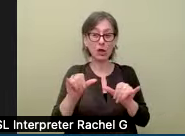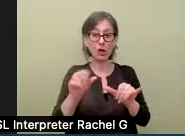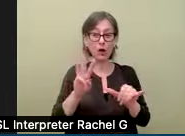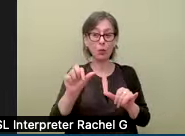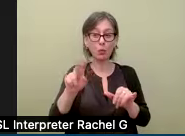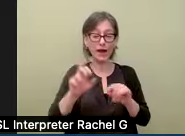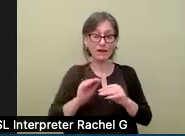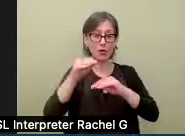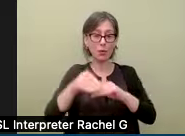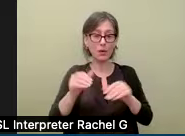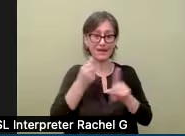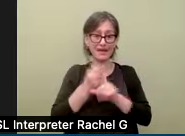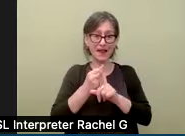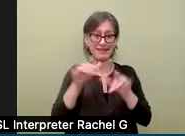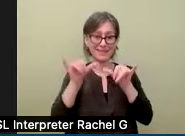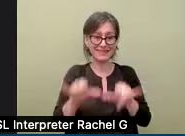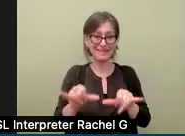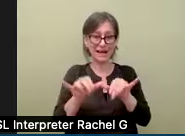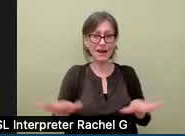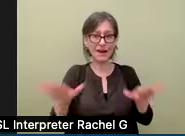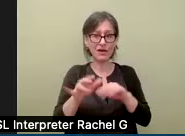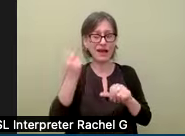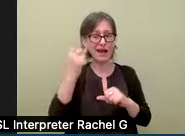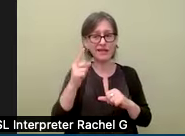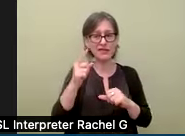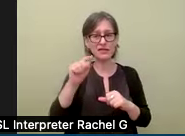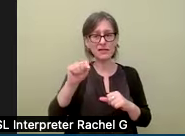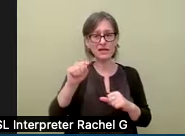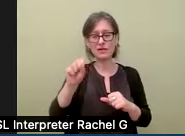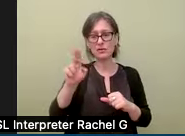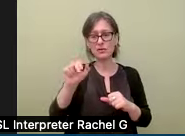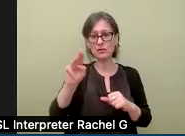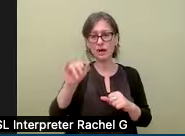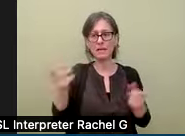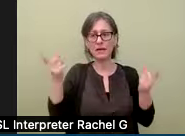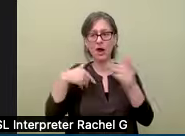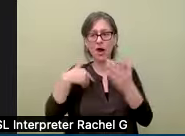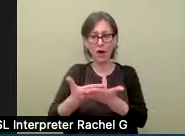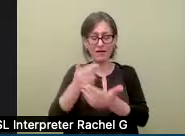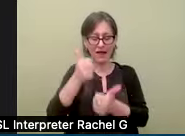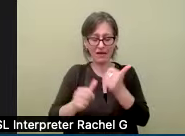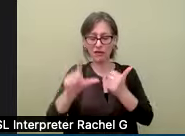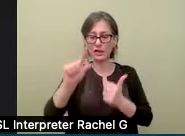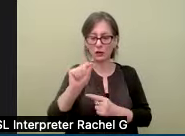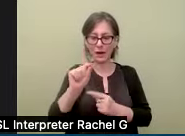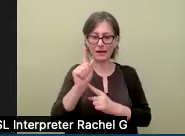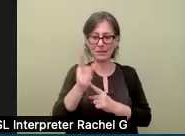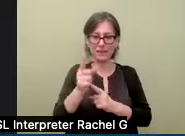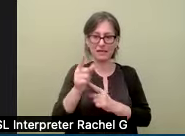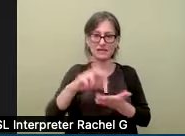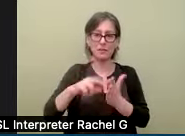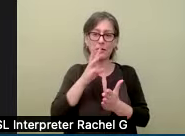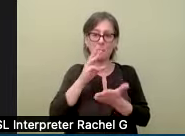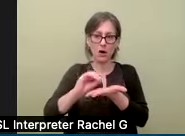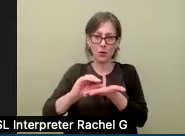would impact the same area. Tsunami peak surges arrive about every 20 minutes, allowing the volume of water in the bay to build up over